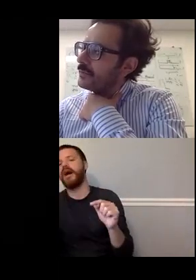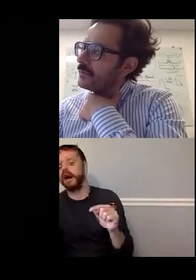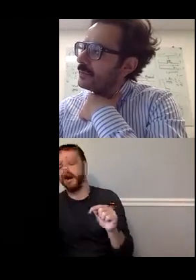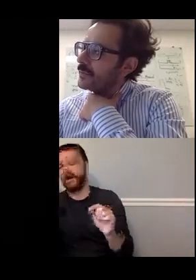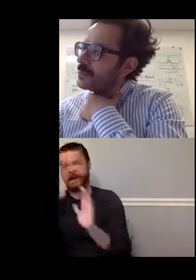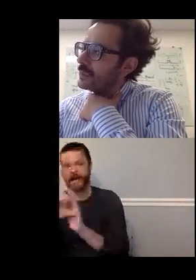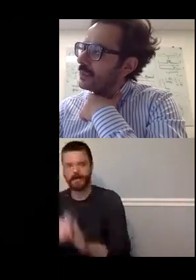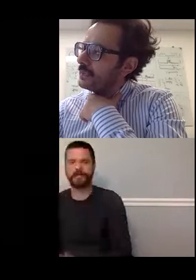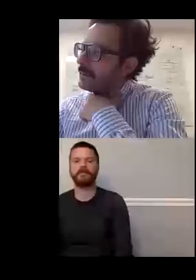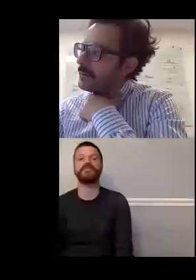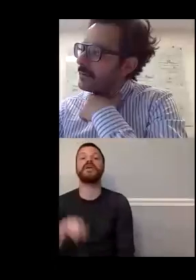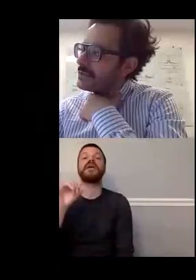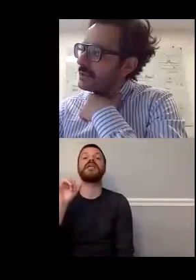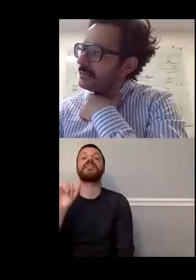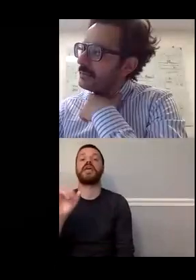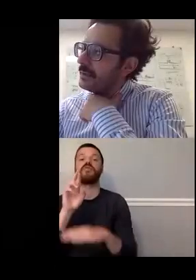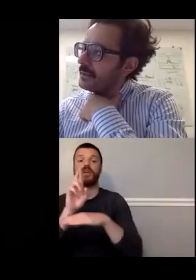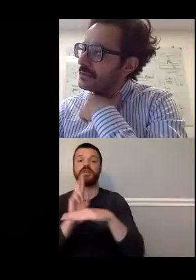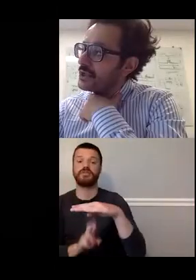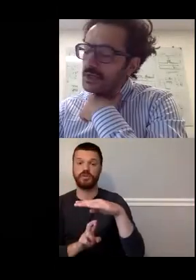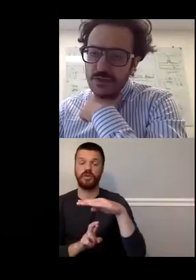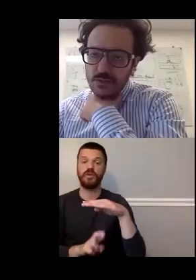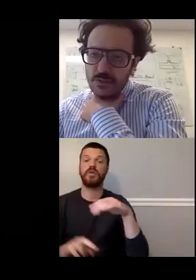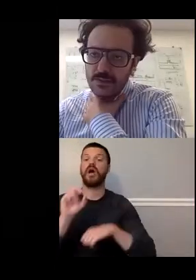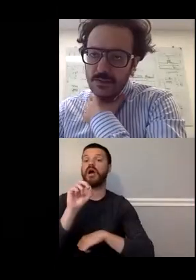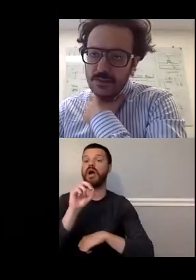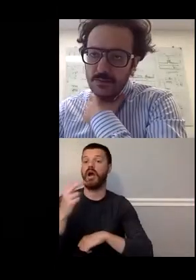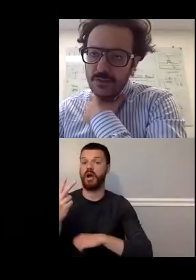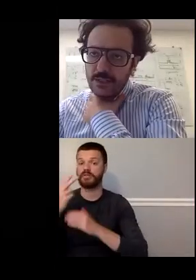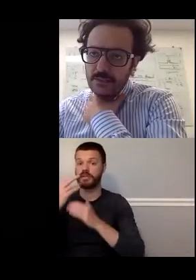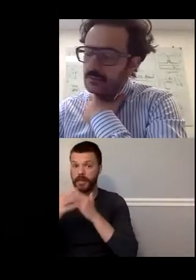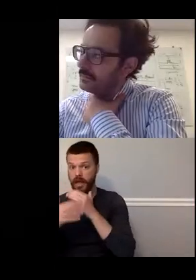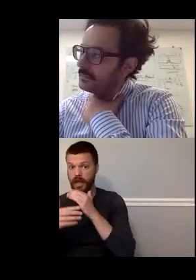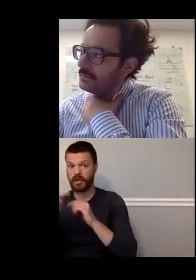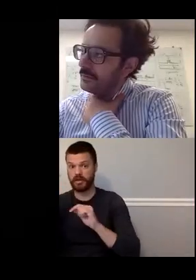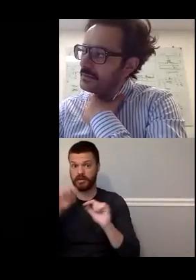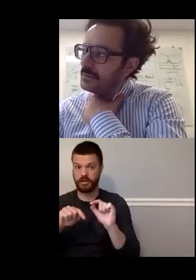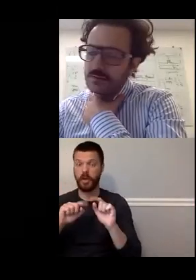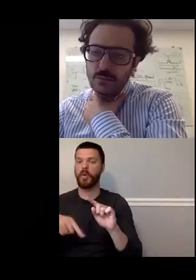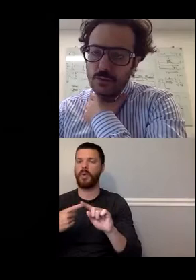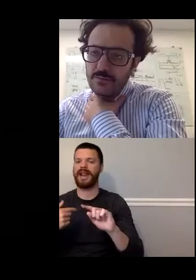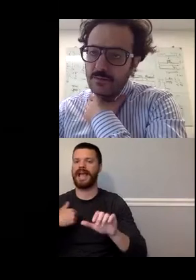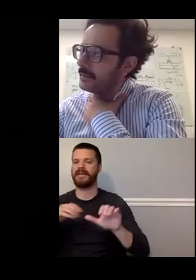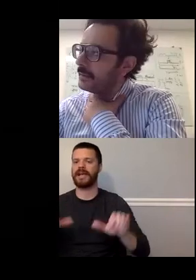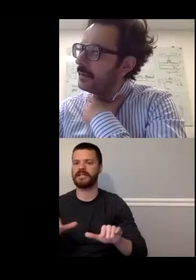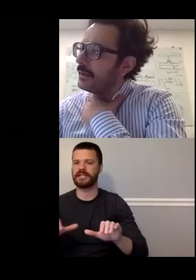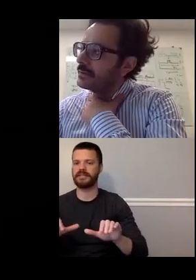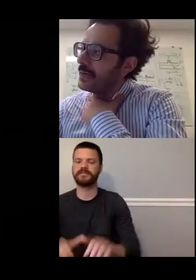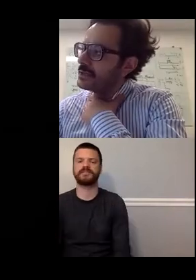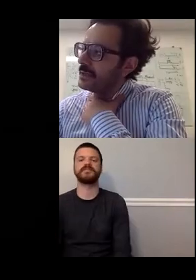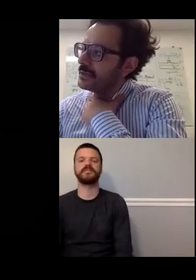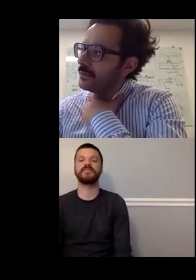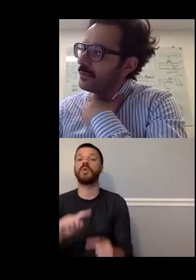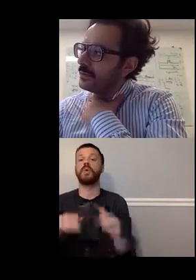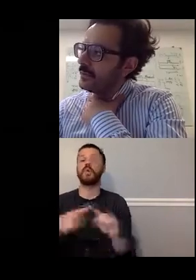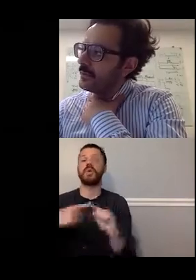ratio between oxygenated and deoxygenated blood that changes once there is a brain activity. So that once there is neuronal firing. So